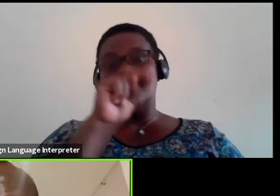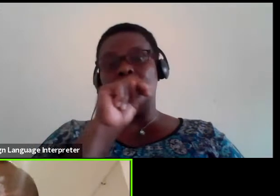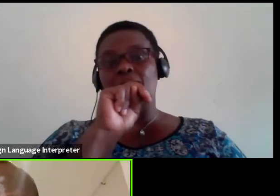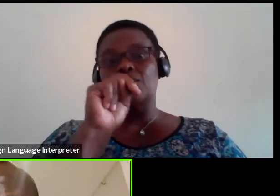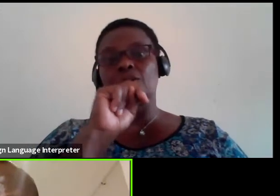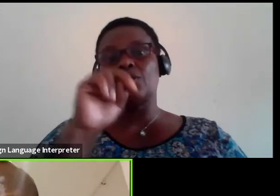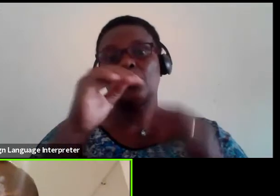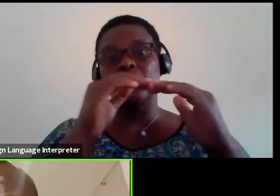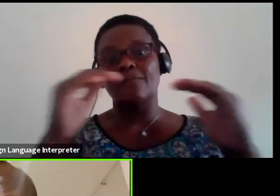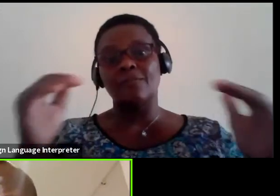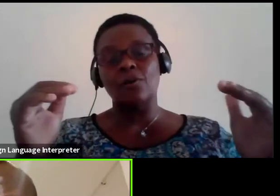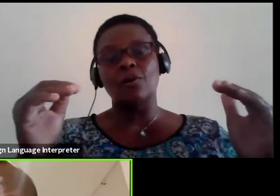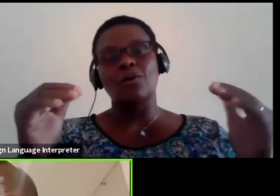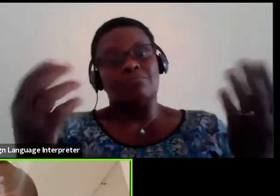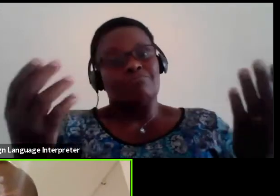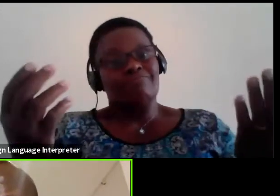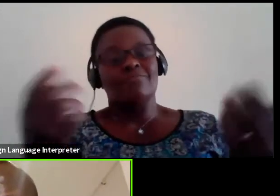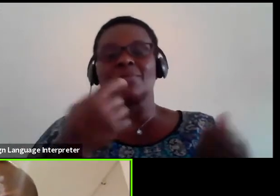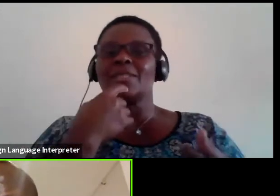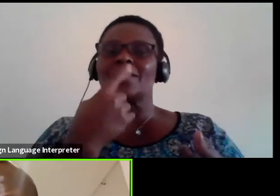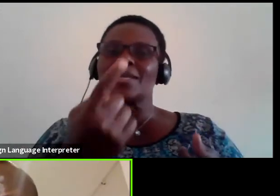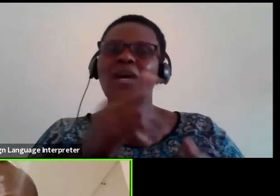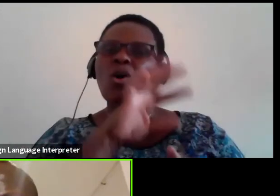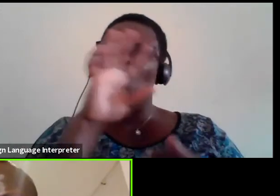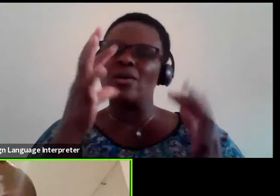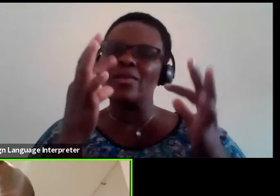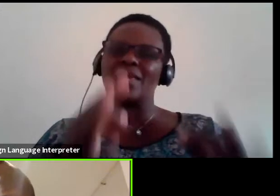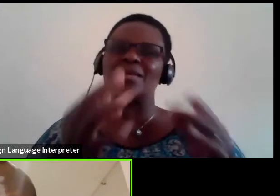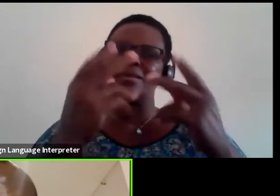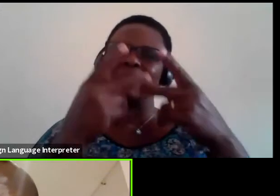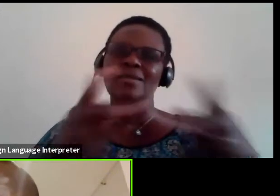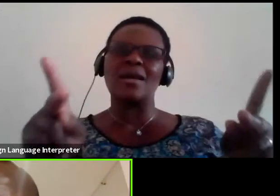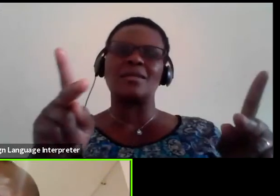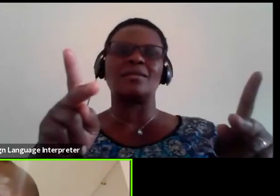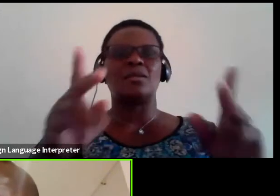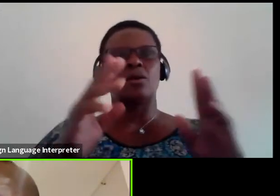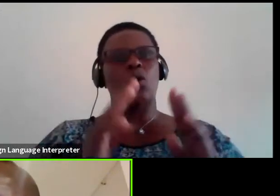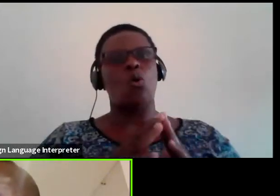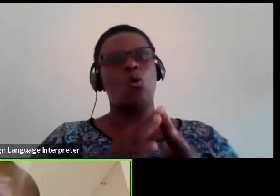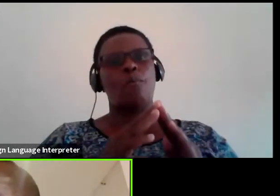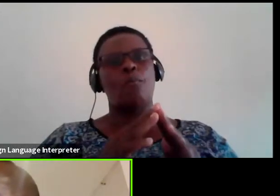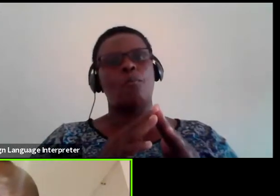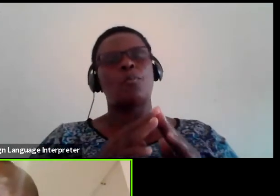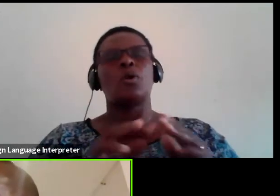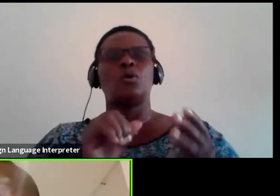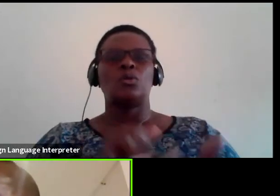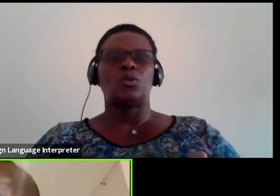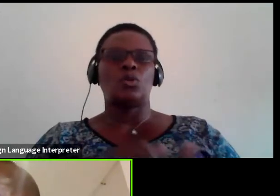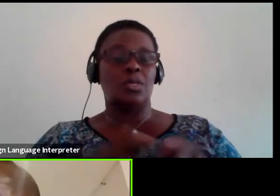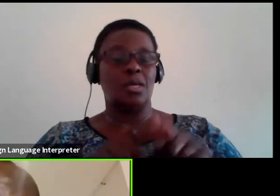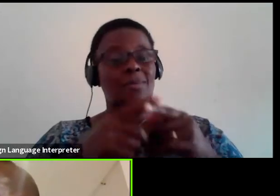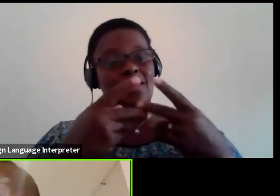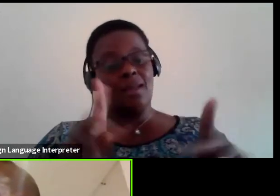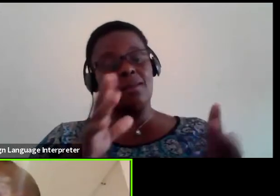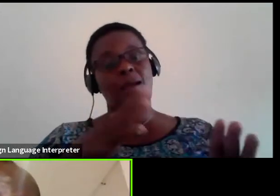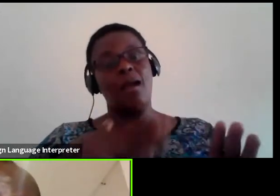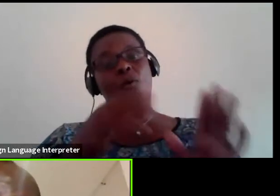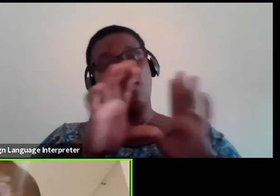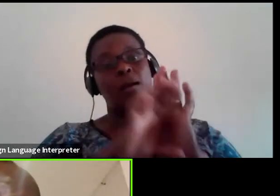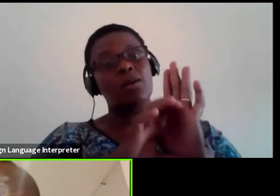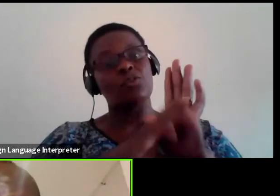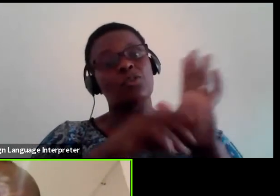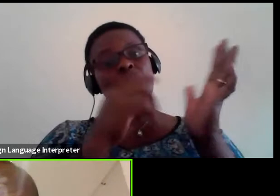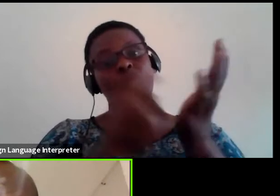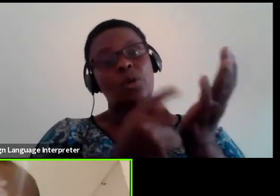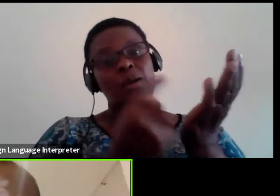Charity begins at home by challenging these laws and making the case that these laws are bad. They're bad for business, and these practices